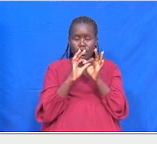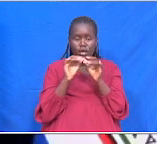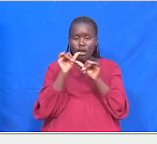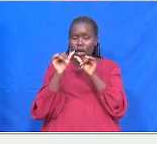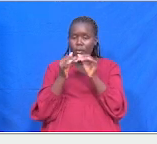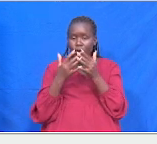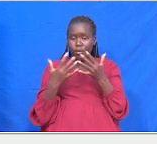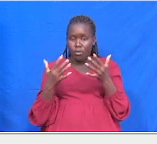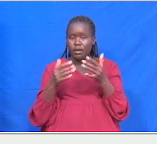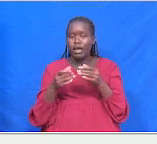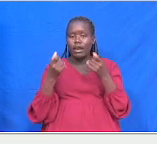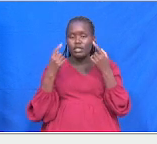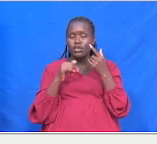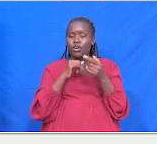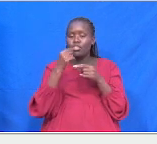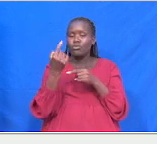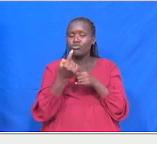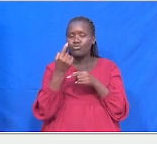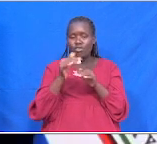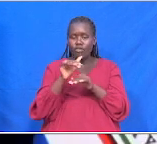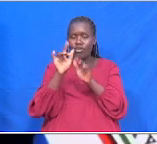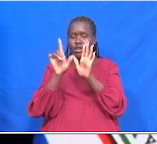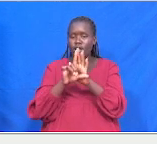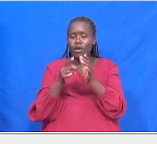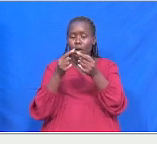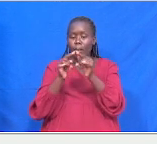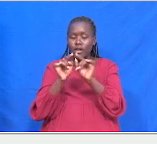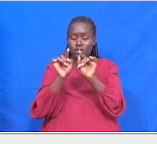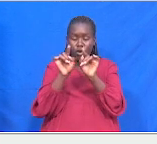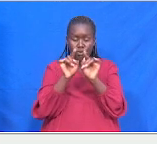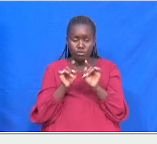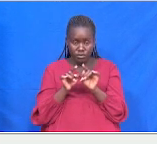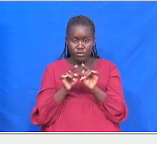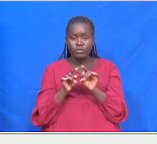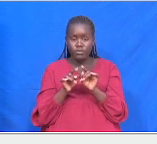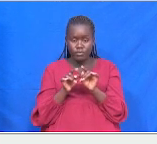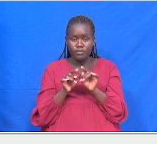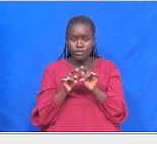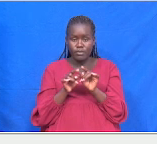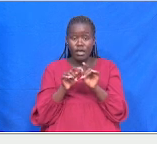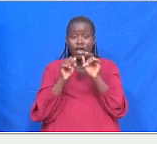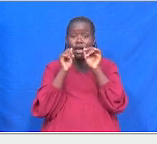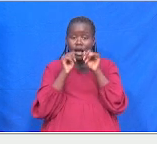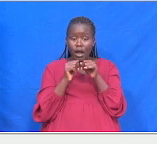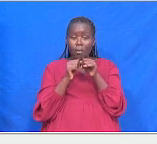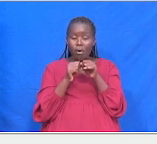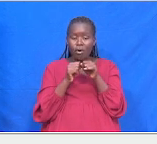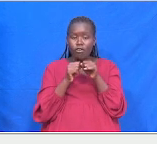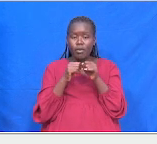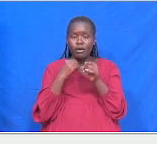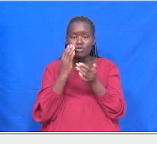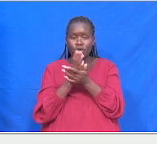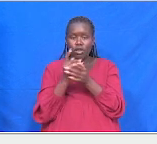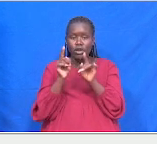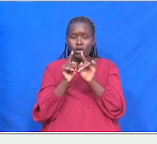properly understood, are not only anchored in law, but entirely harmless and incapable of being construed as a